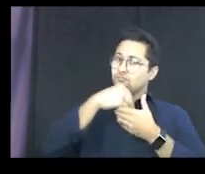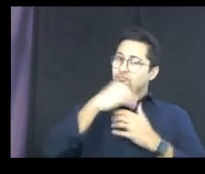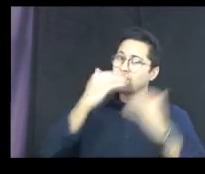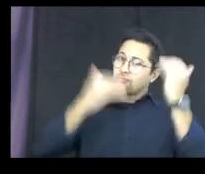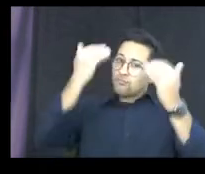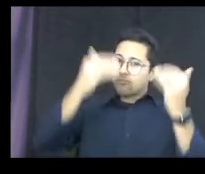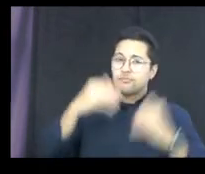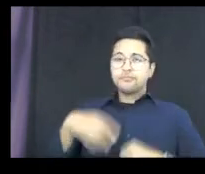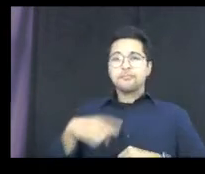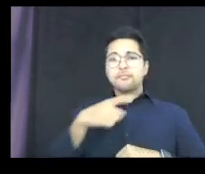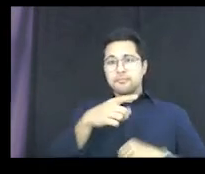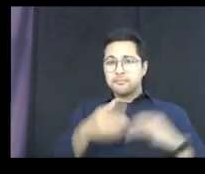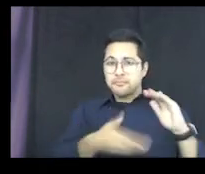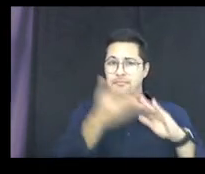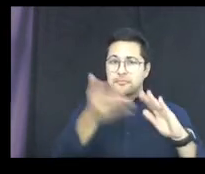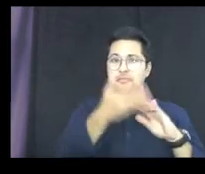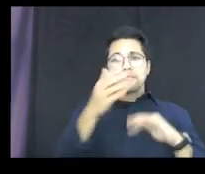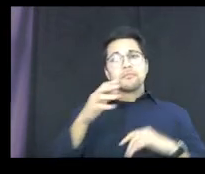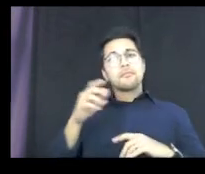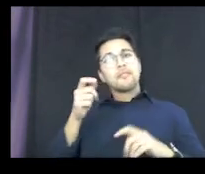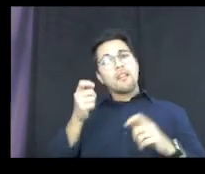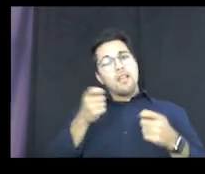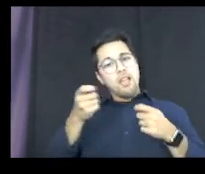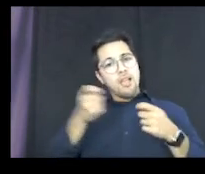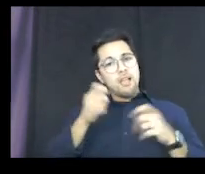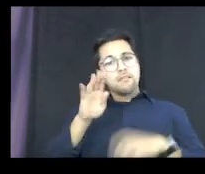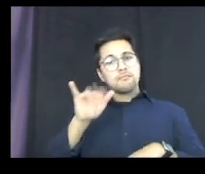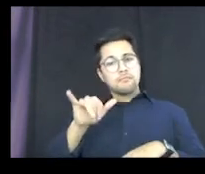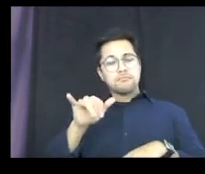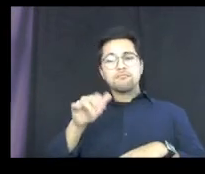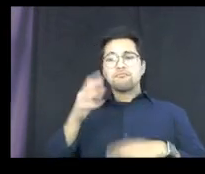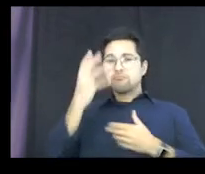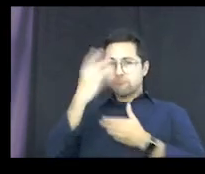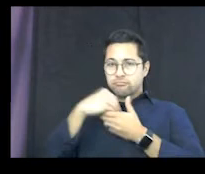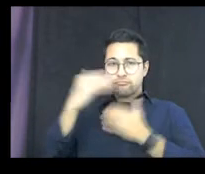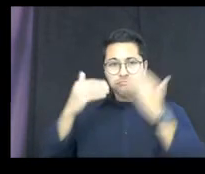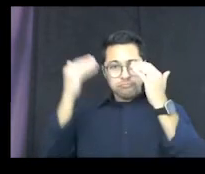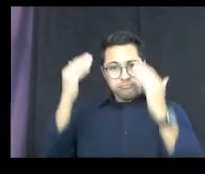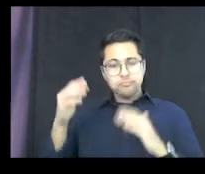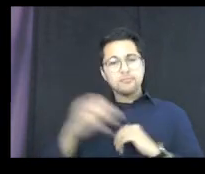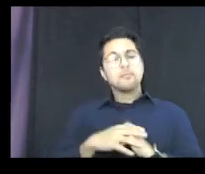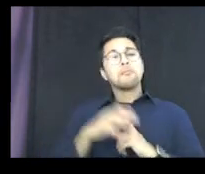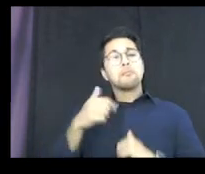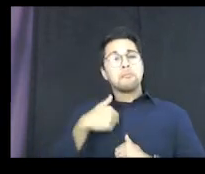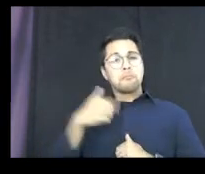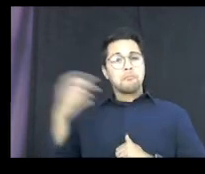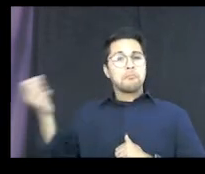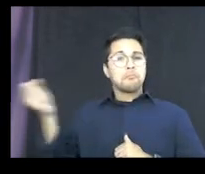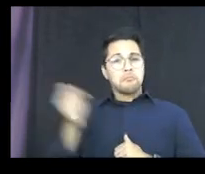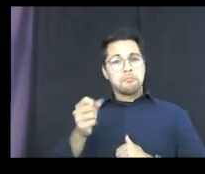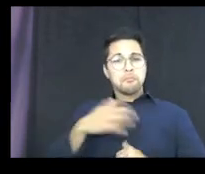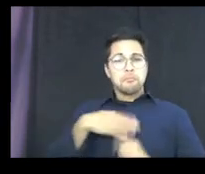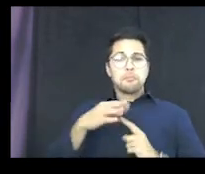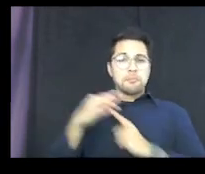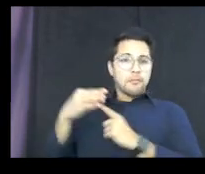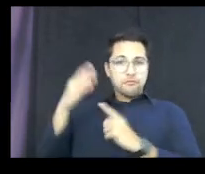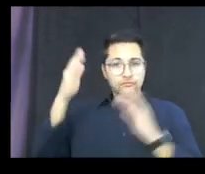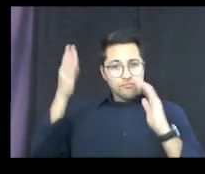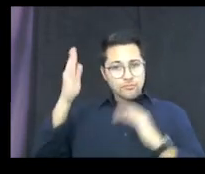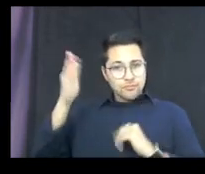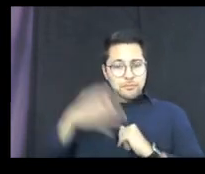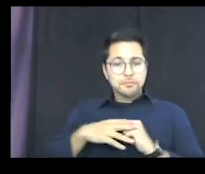are run and moderated by autistic adults, I am going to bring as my special